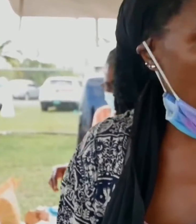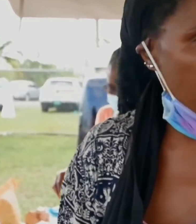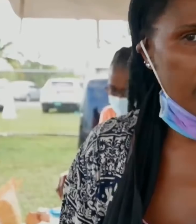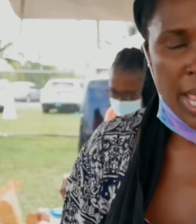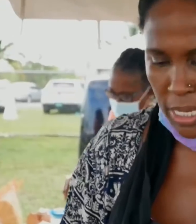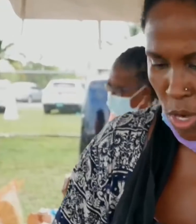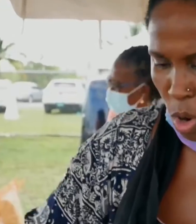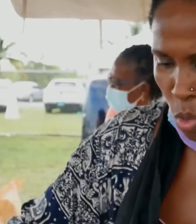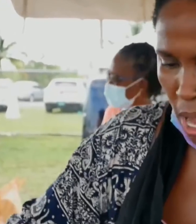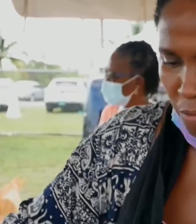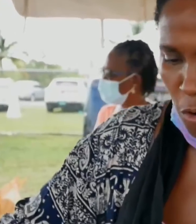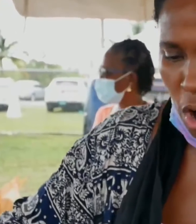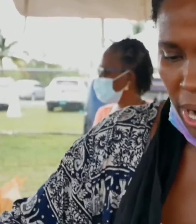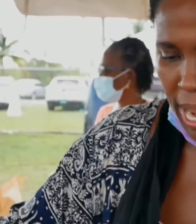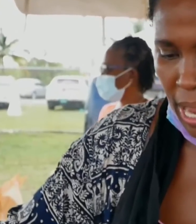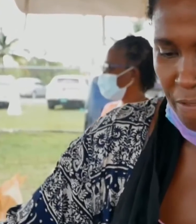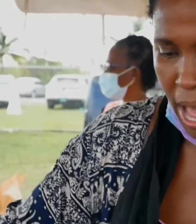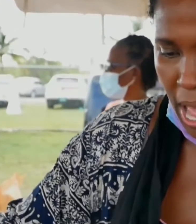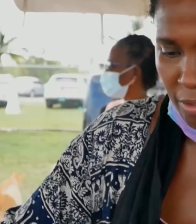my number is